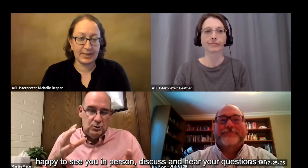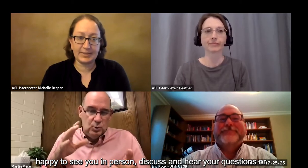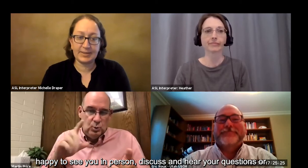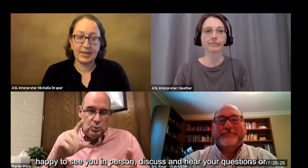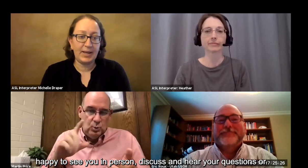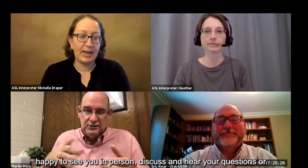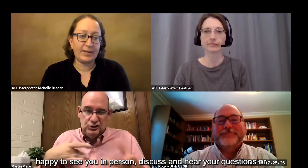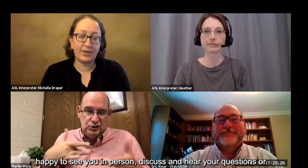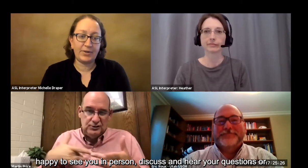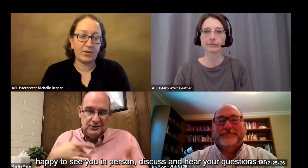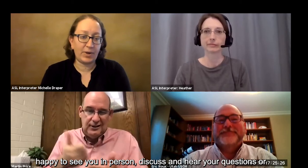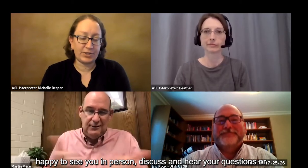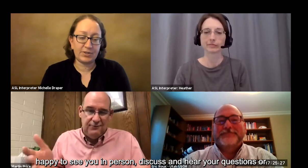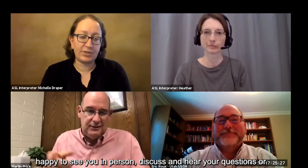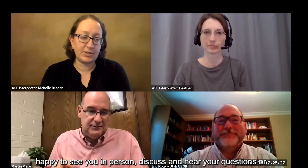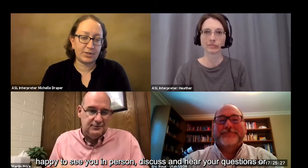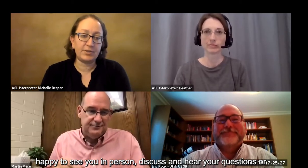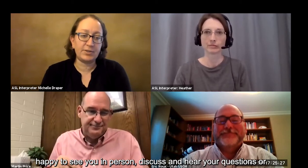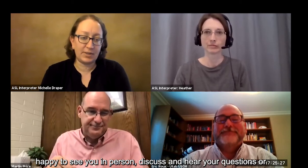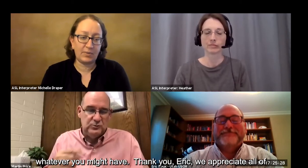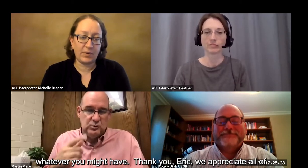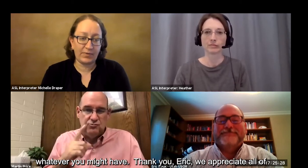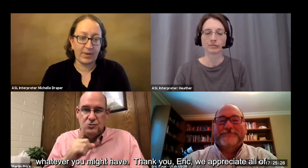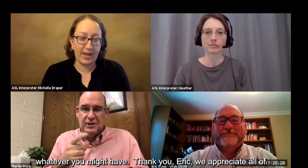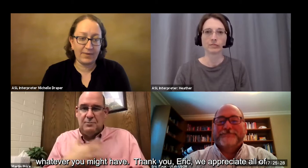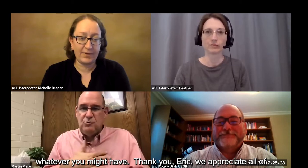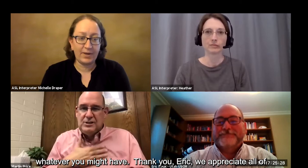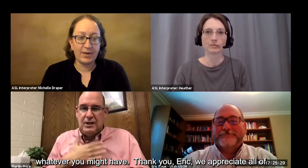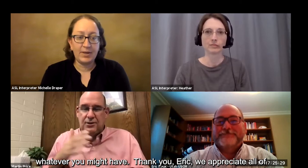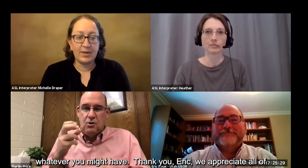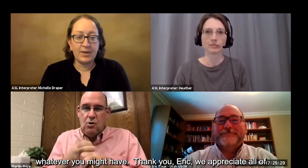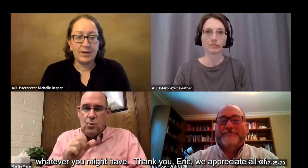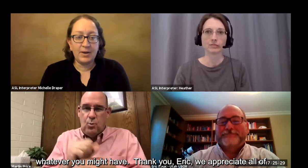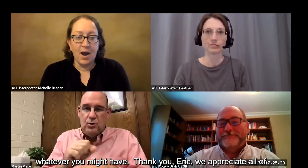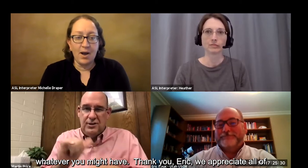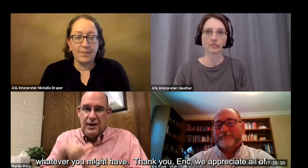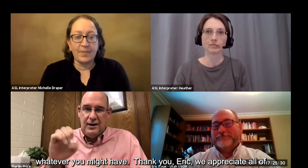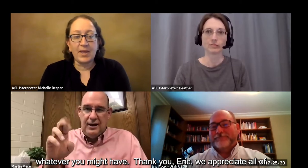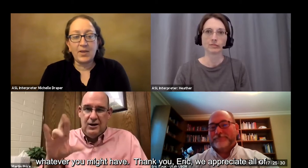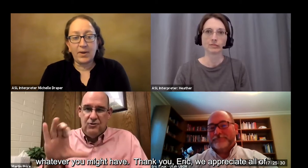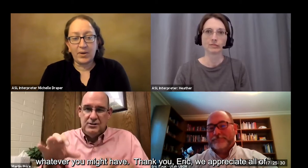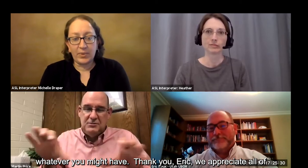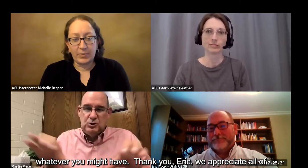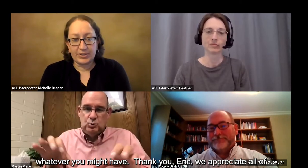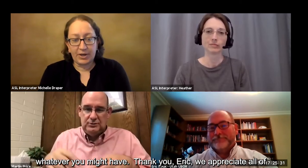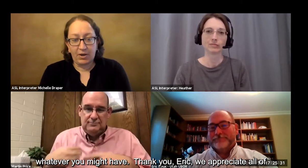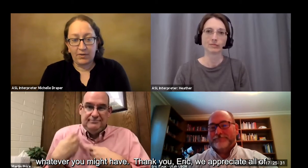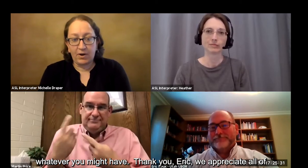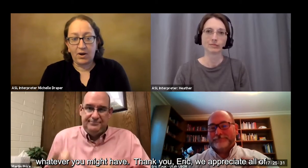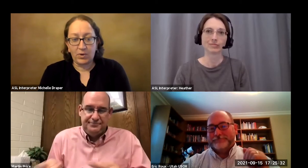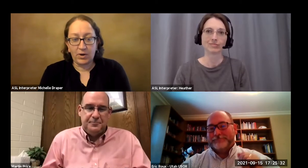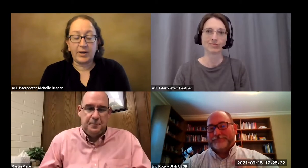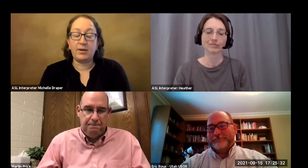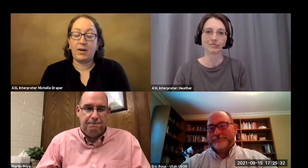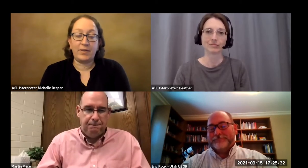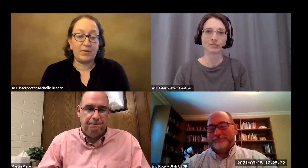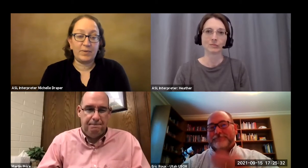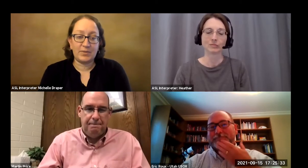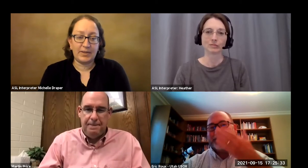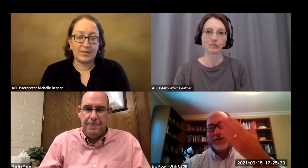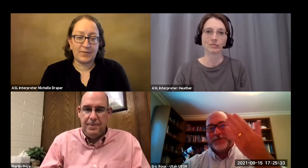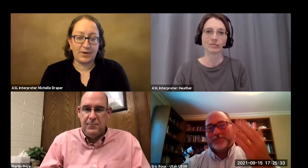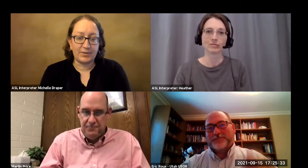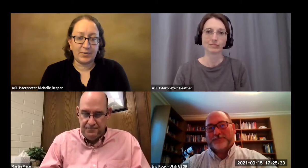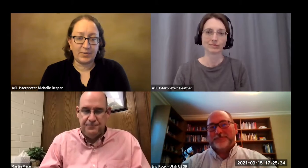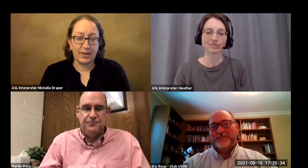person, discuss and hear your questions or concerns and whatever you might have. Thank you, Eric. We appreciate all of your hard work and all that you've